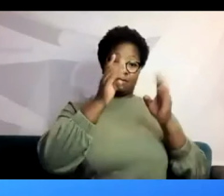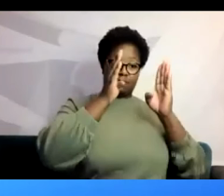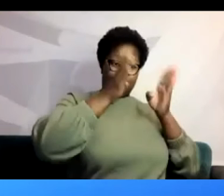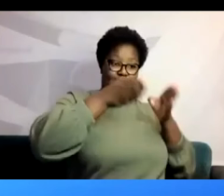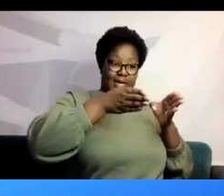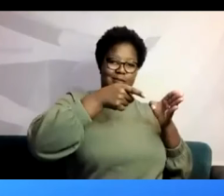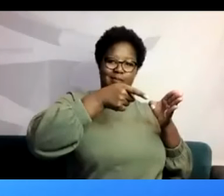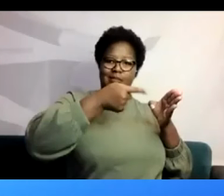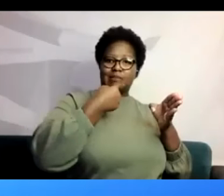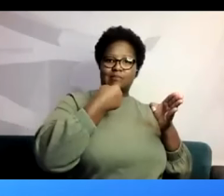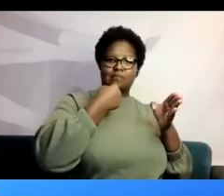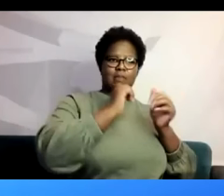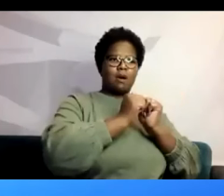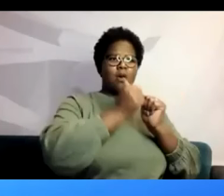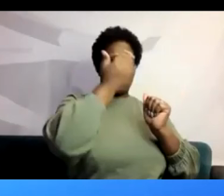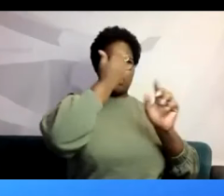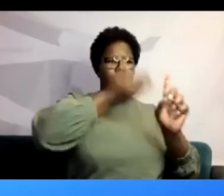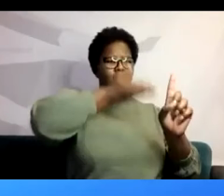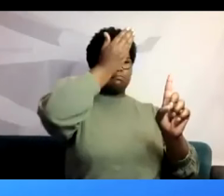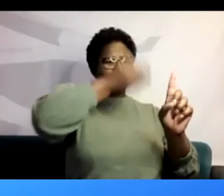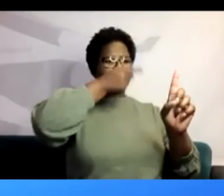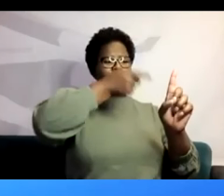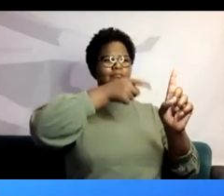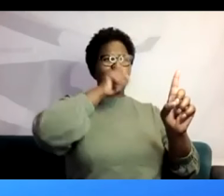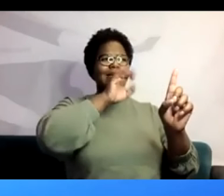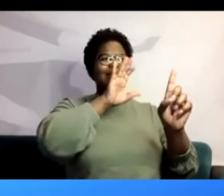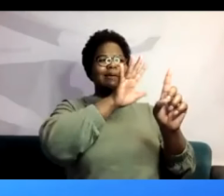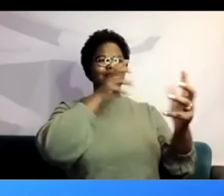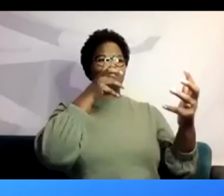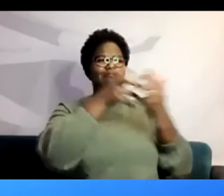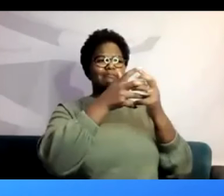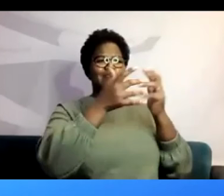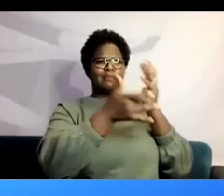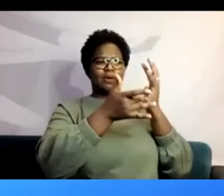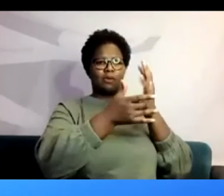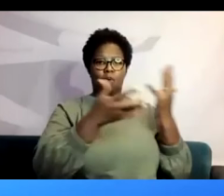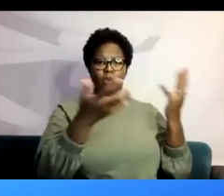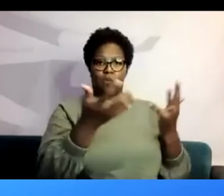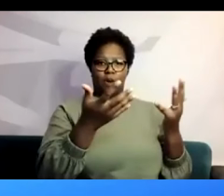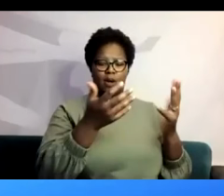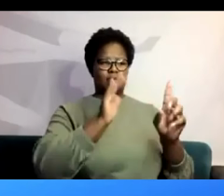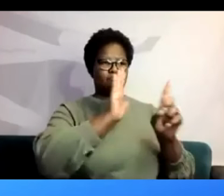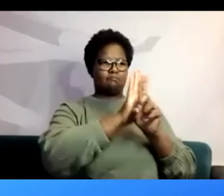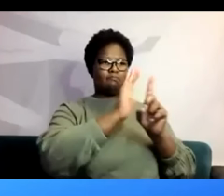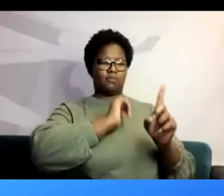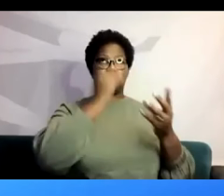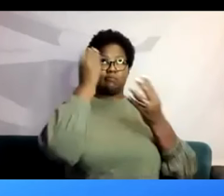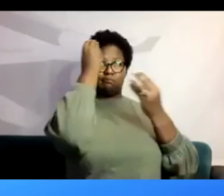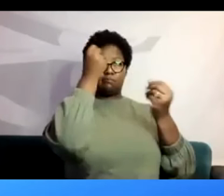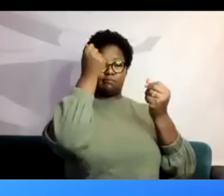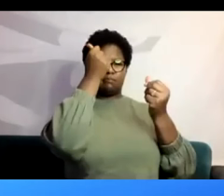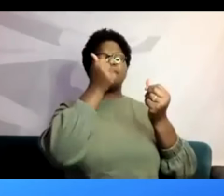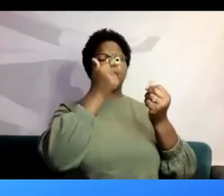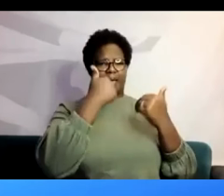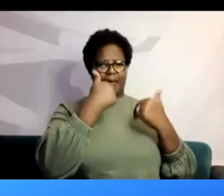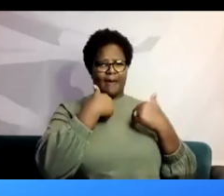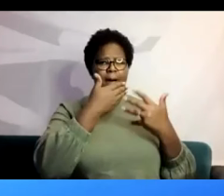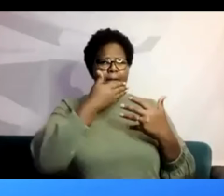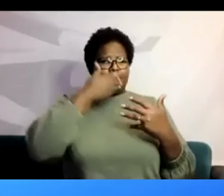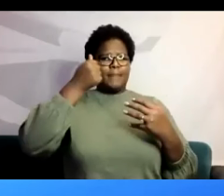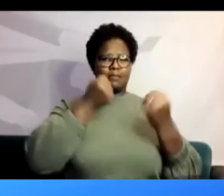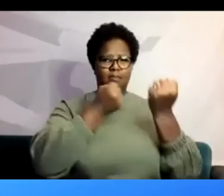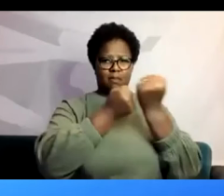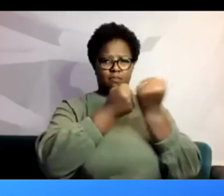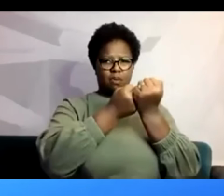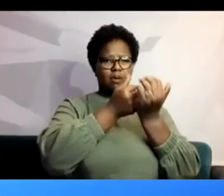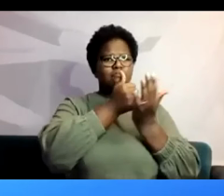get to know the person who will be using the technology. Person-centered thinking has some great tools to assist with this. Next